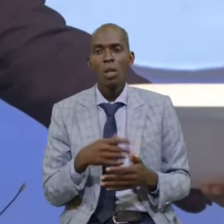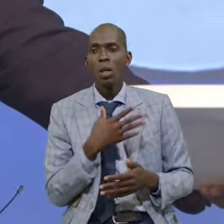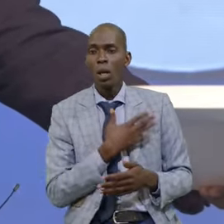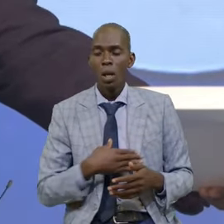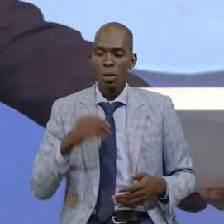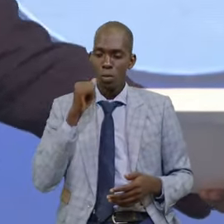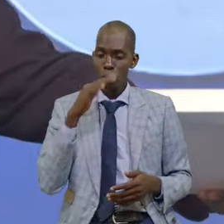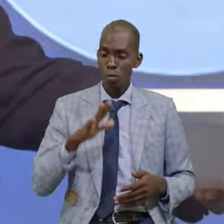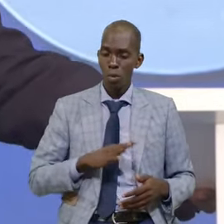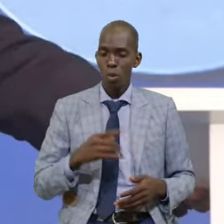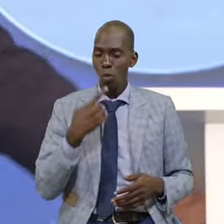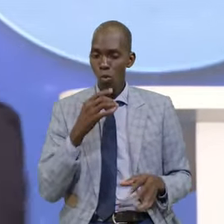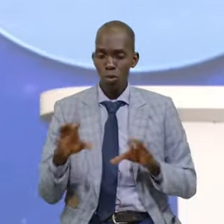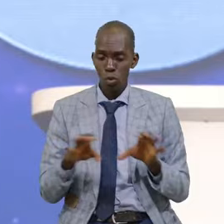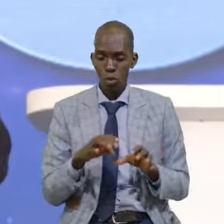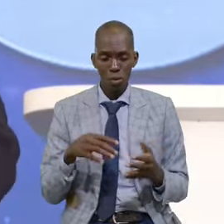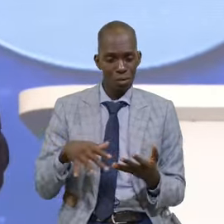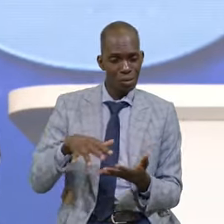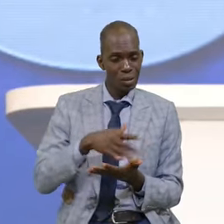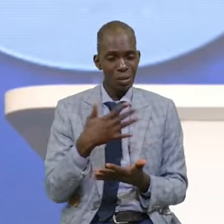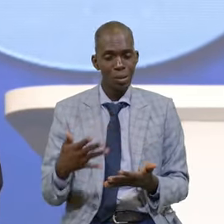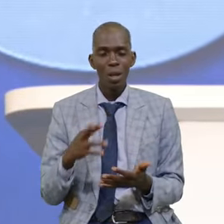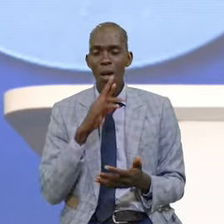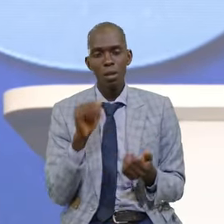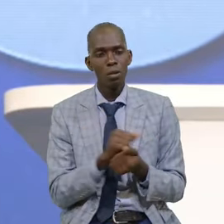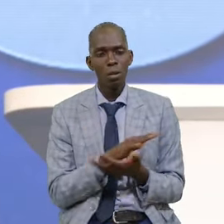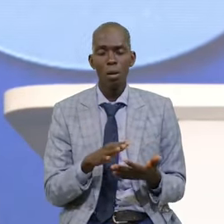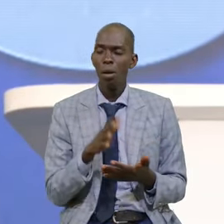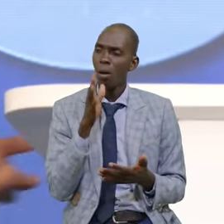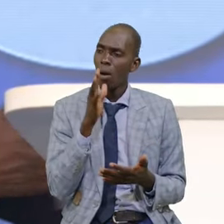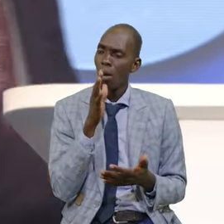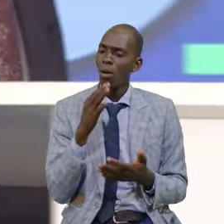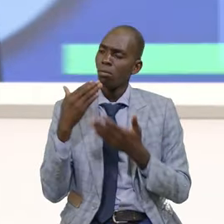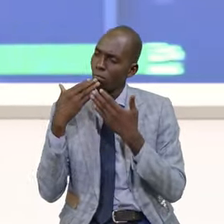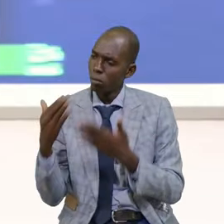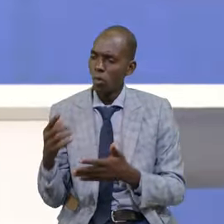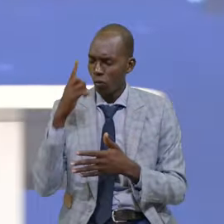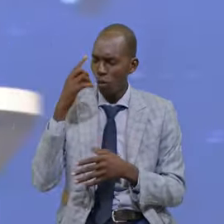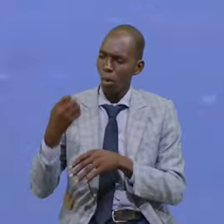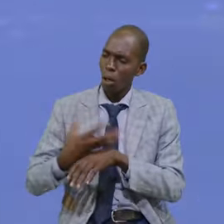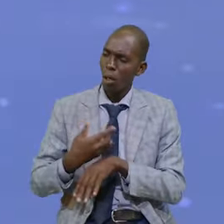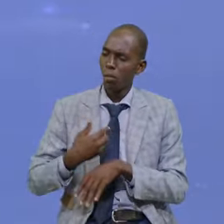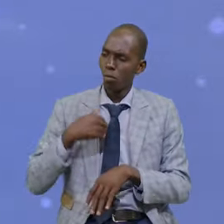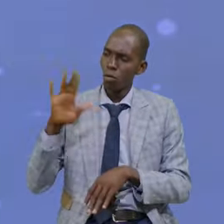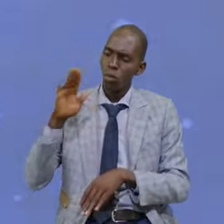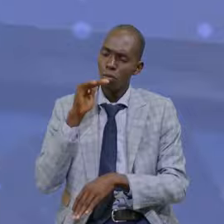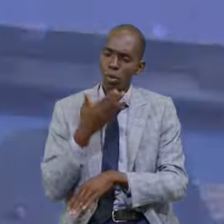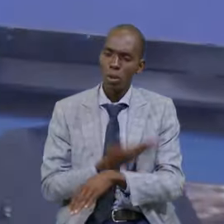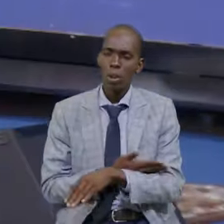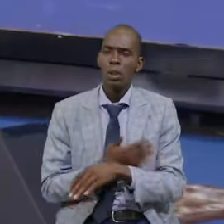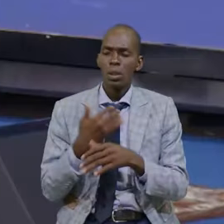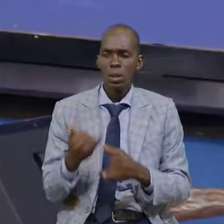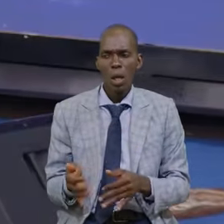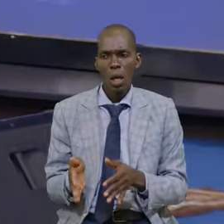in life. They are red. Mama, thank you for your counsel. Have you taken the counsel